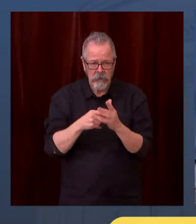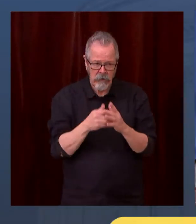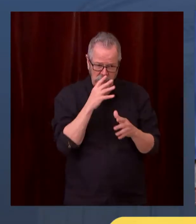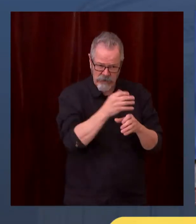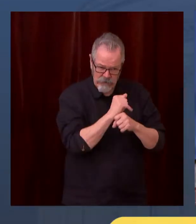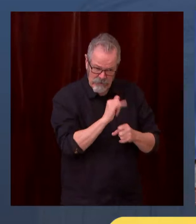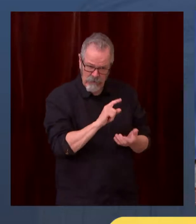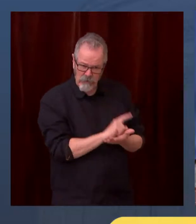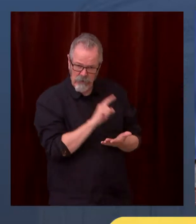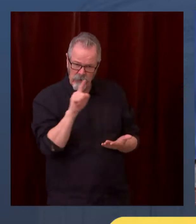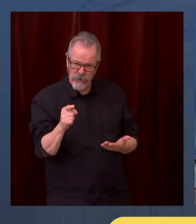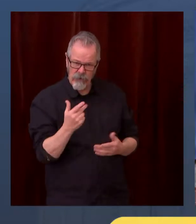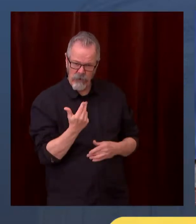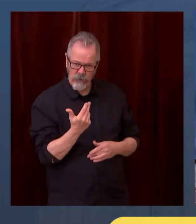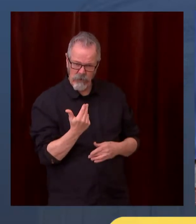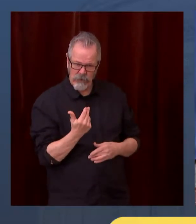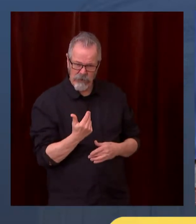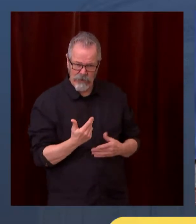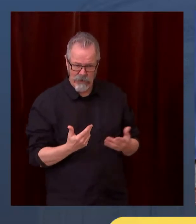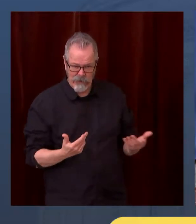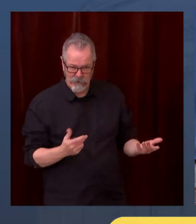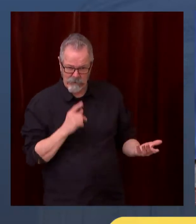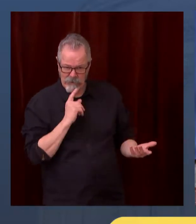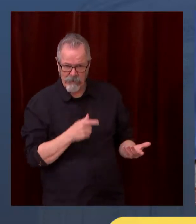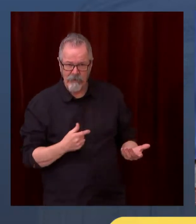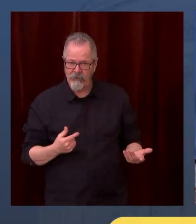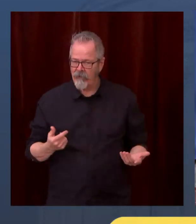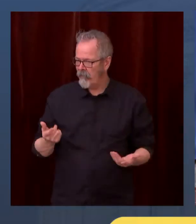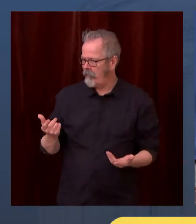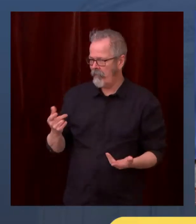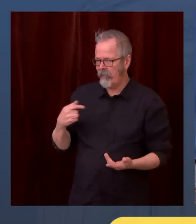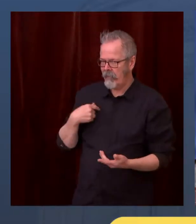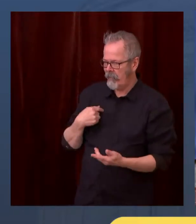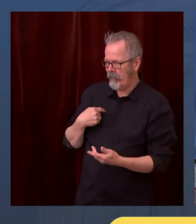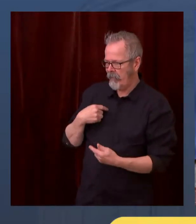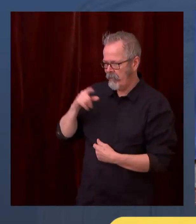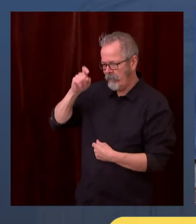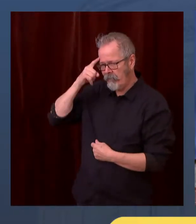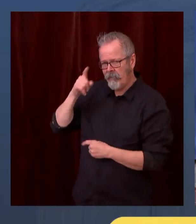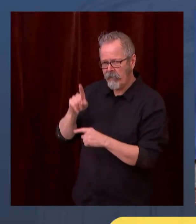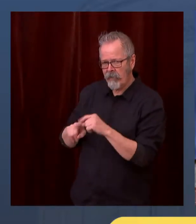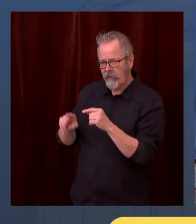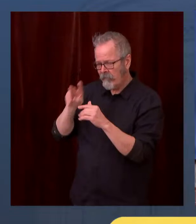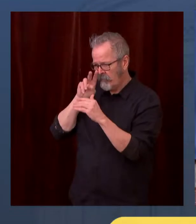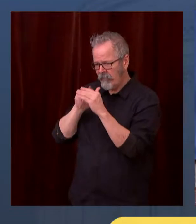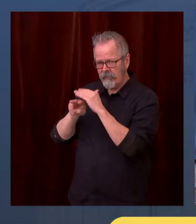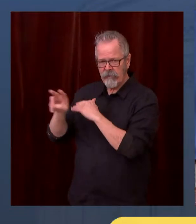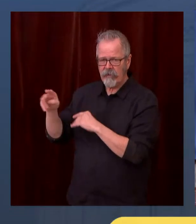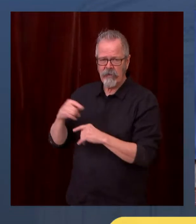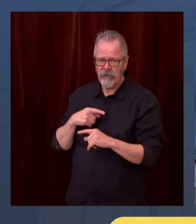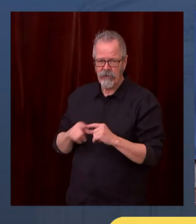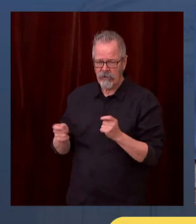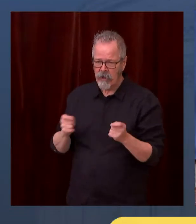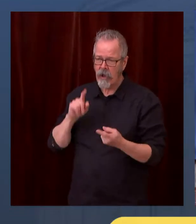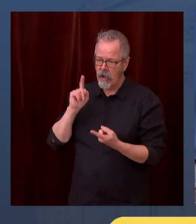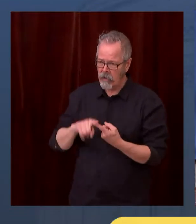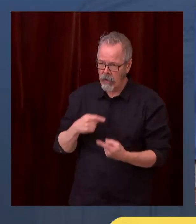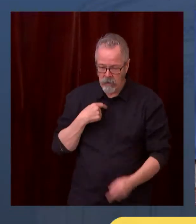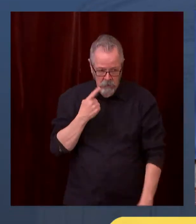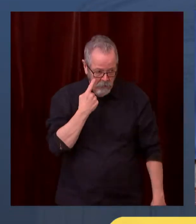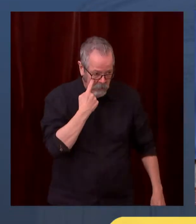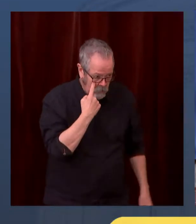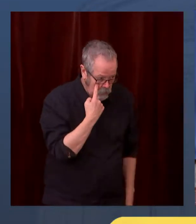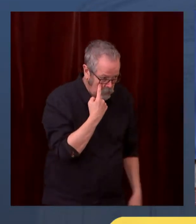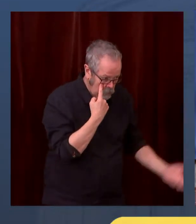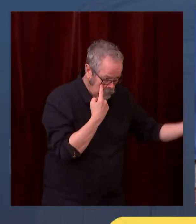You know, I just hesitate to make any predictions because this is obviously out of our control in the state. I can convey to you what we've